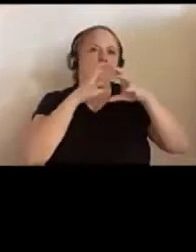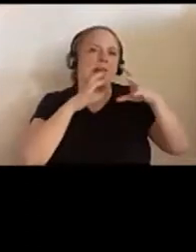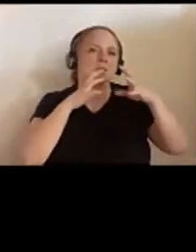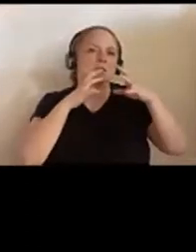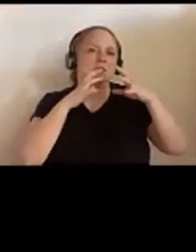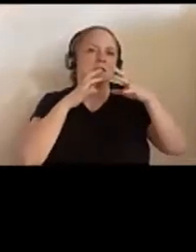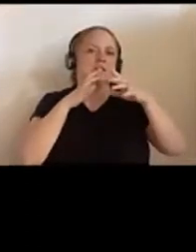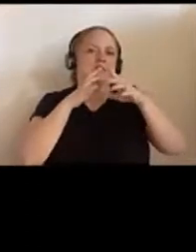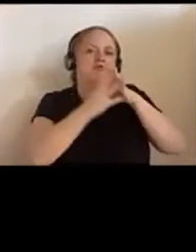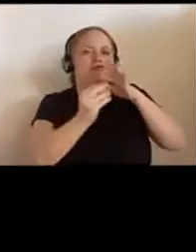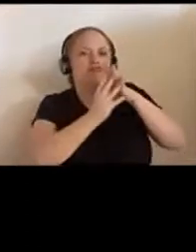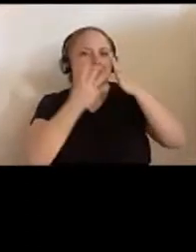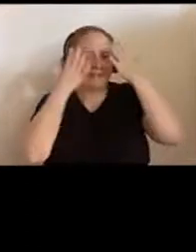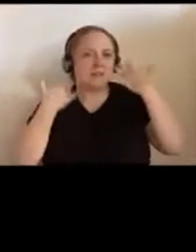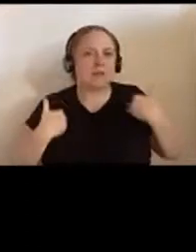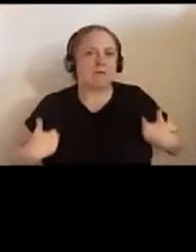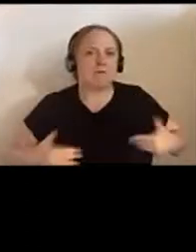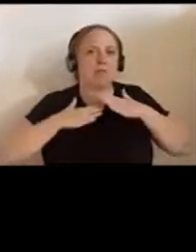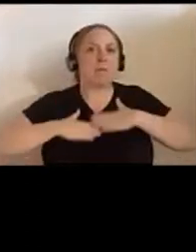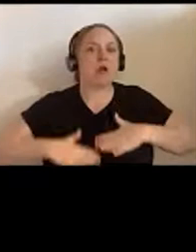that we're generating in the installation.